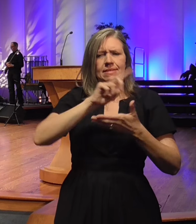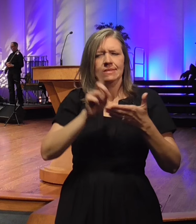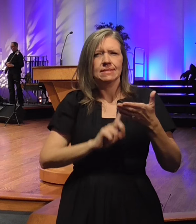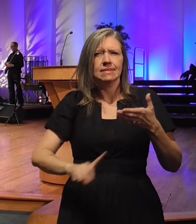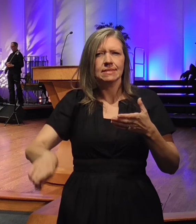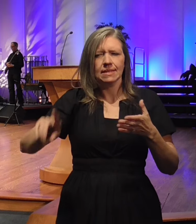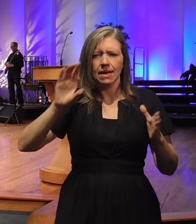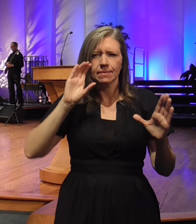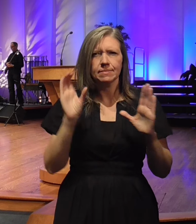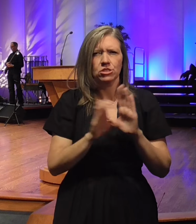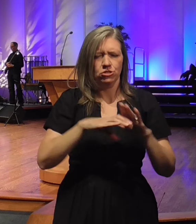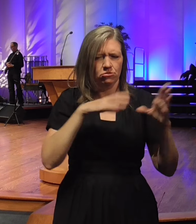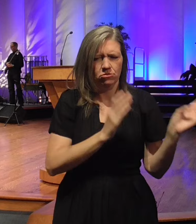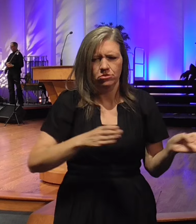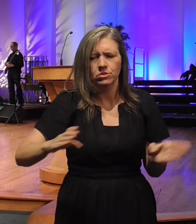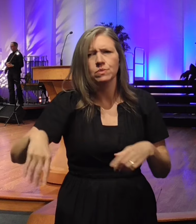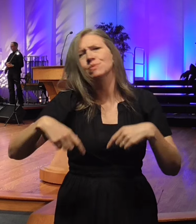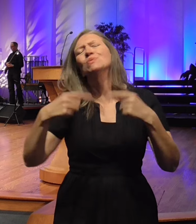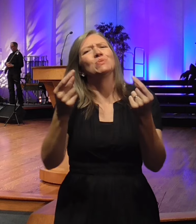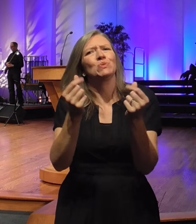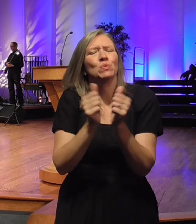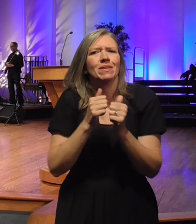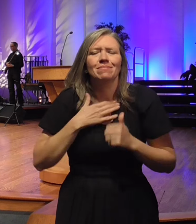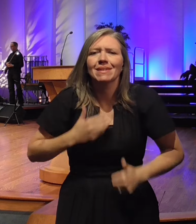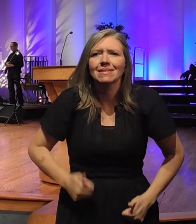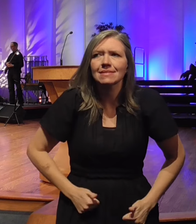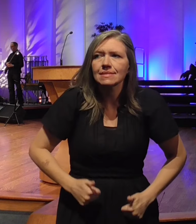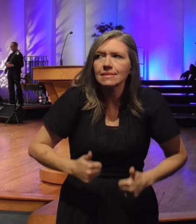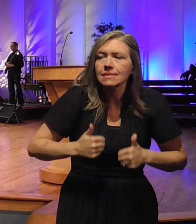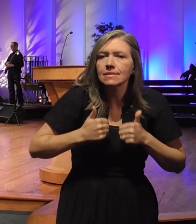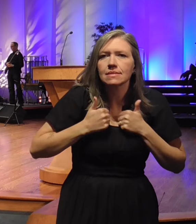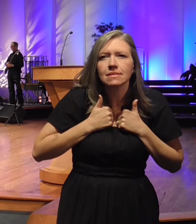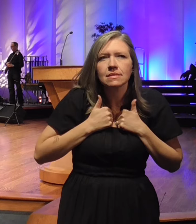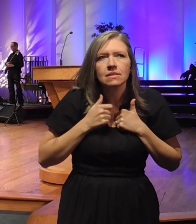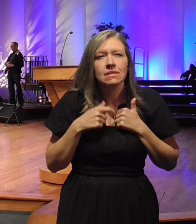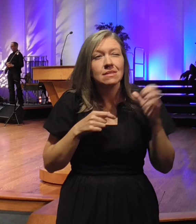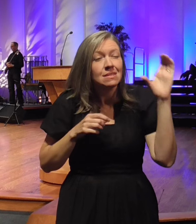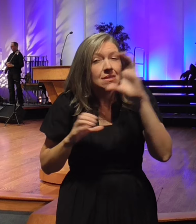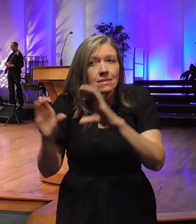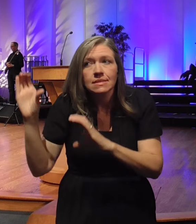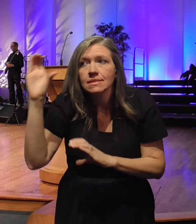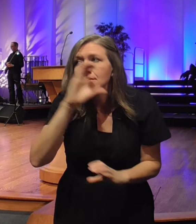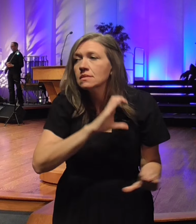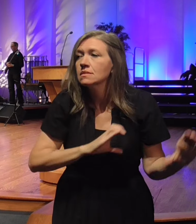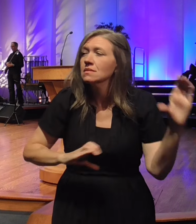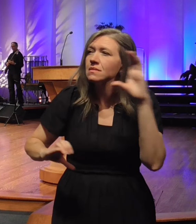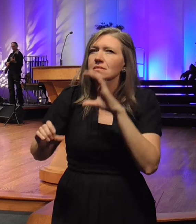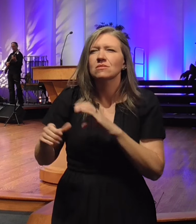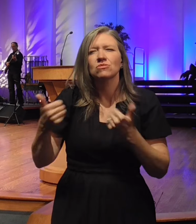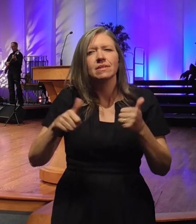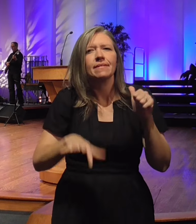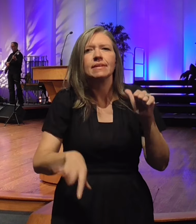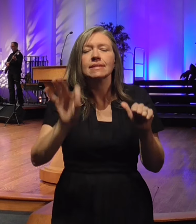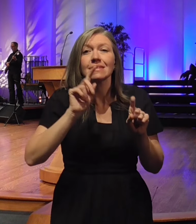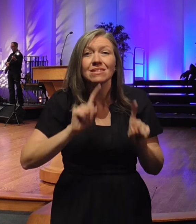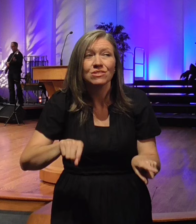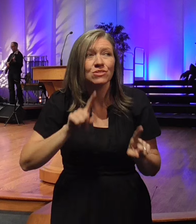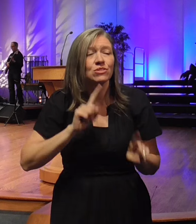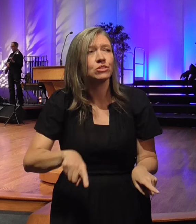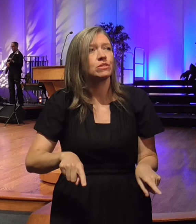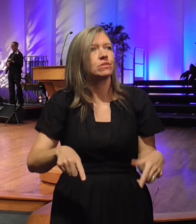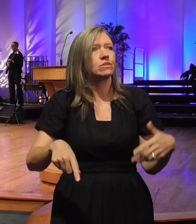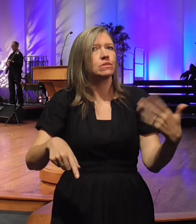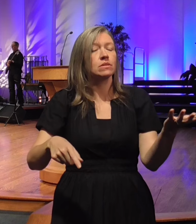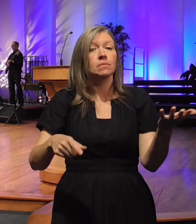Hoping maybe someone would listen, give me a design of what to do with